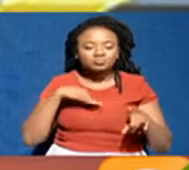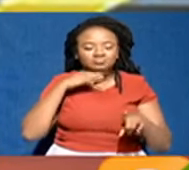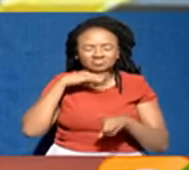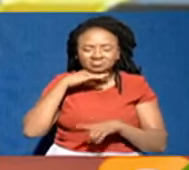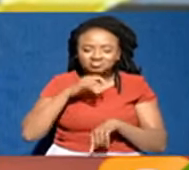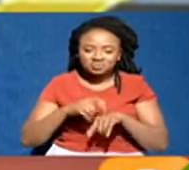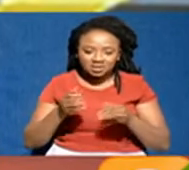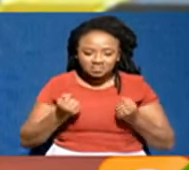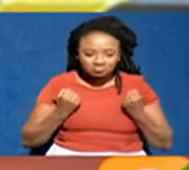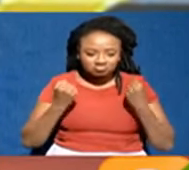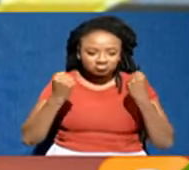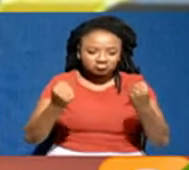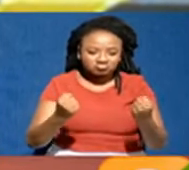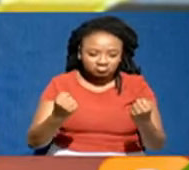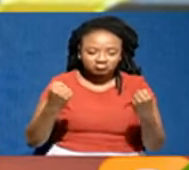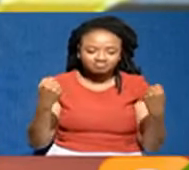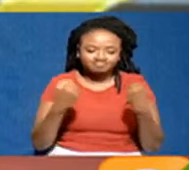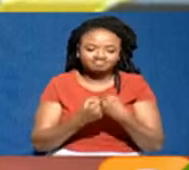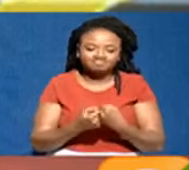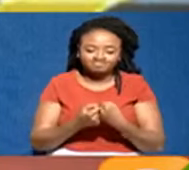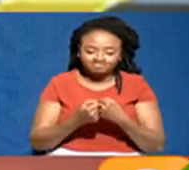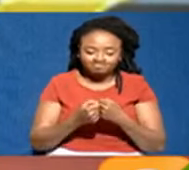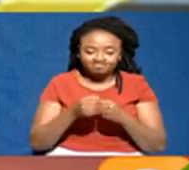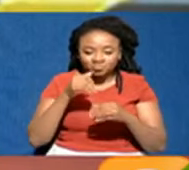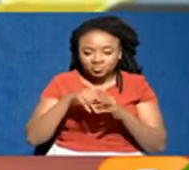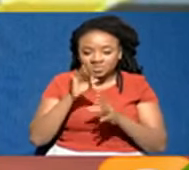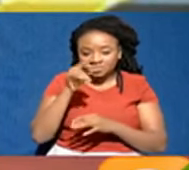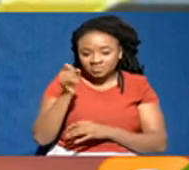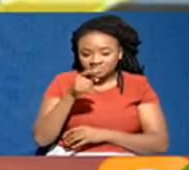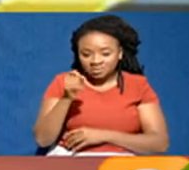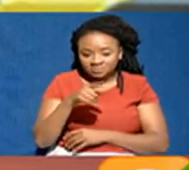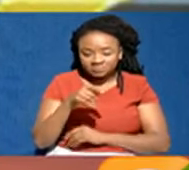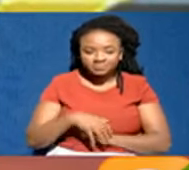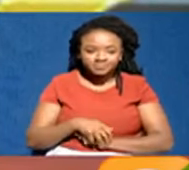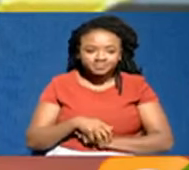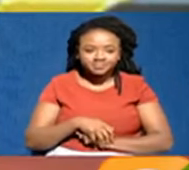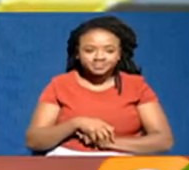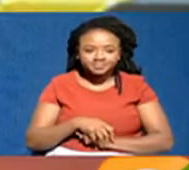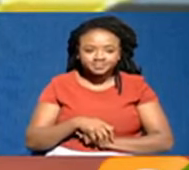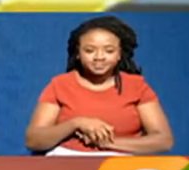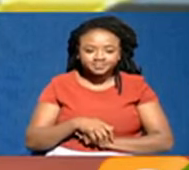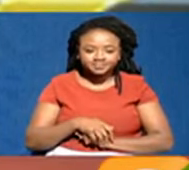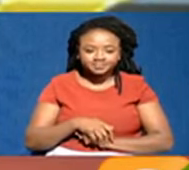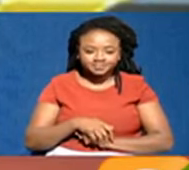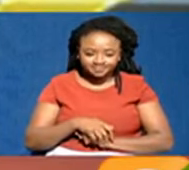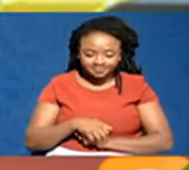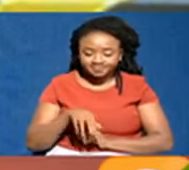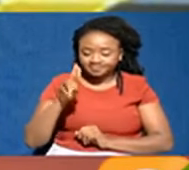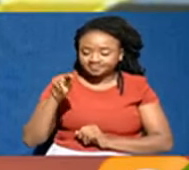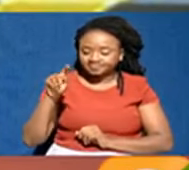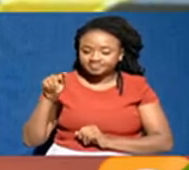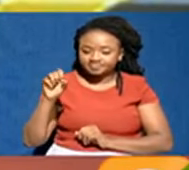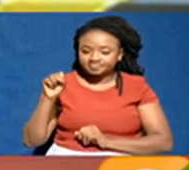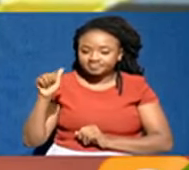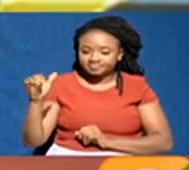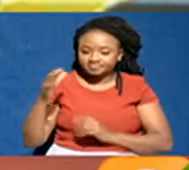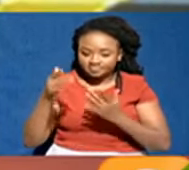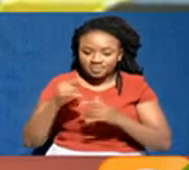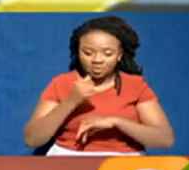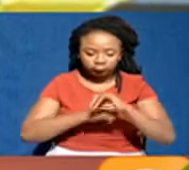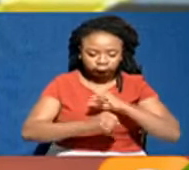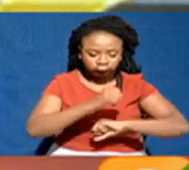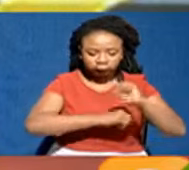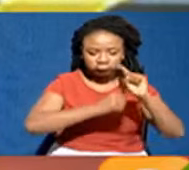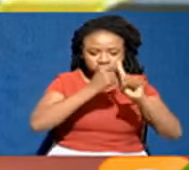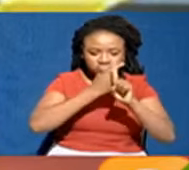road accidents in the first 3 months of this year. Now, in response to this, the authority has launched operations